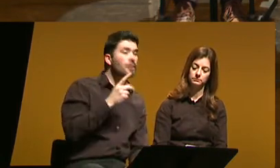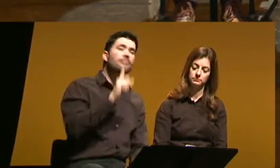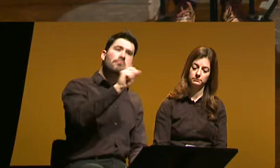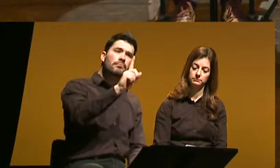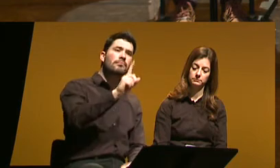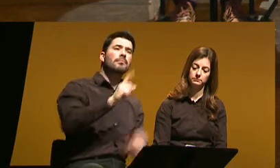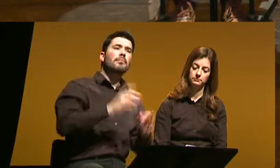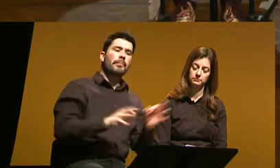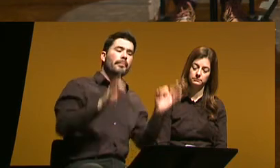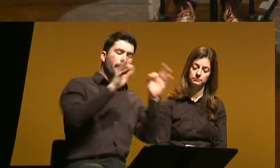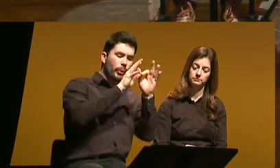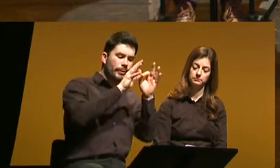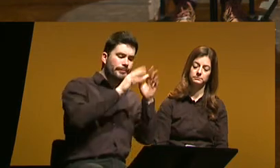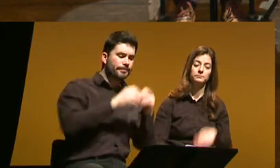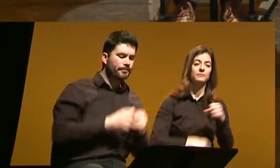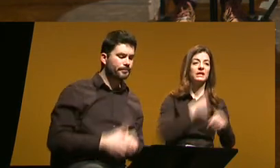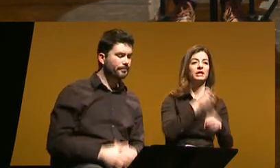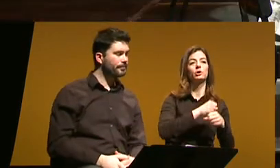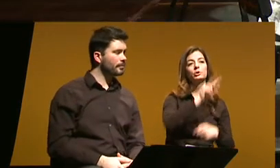important.